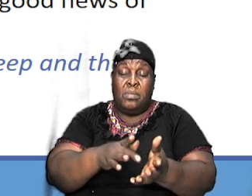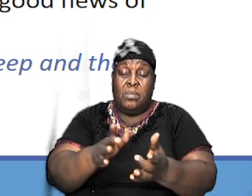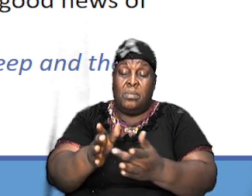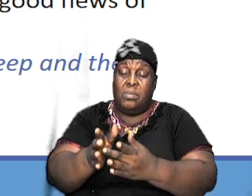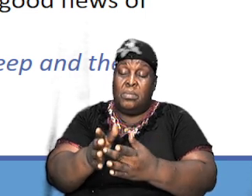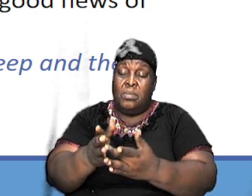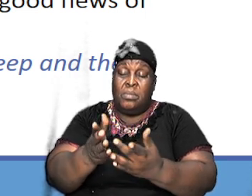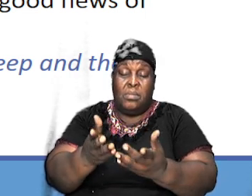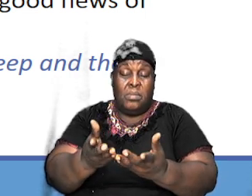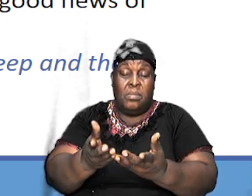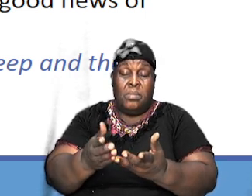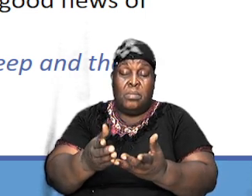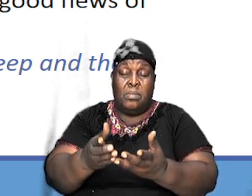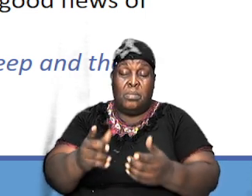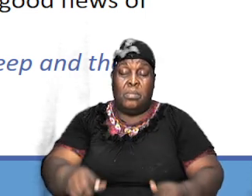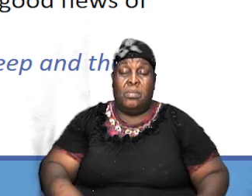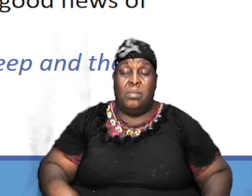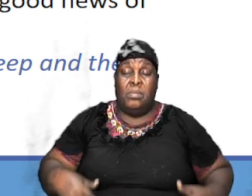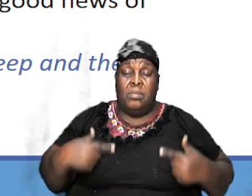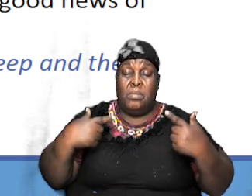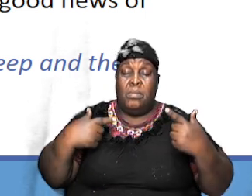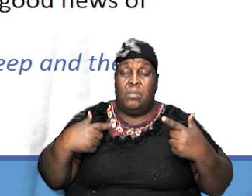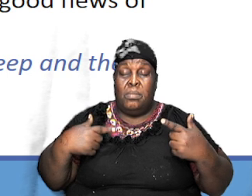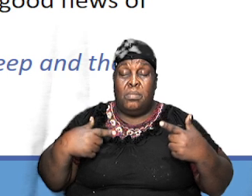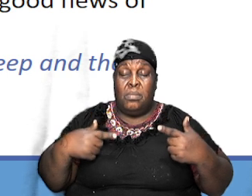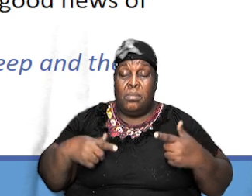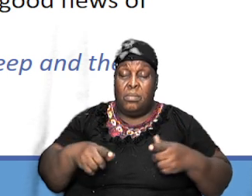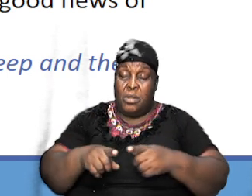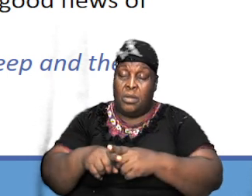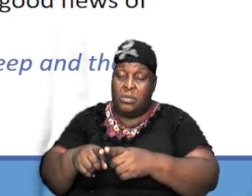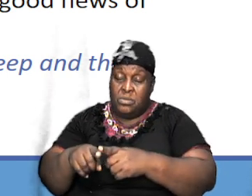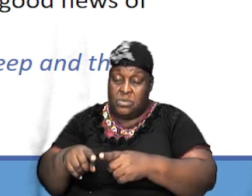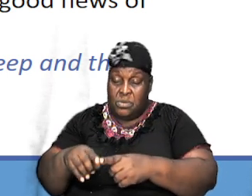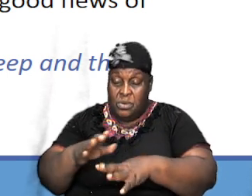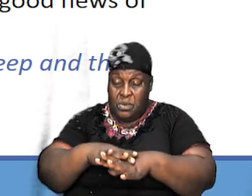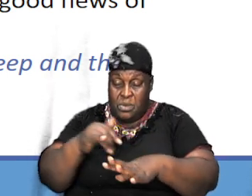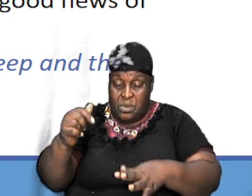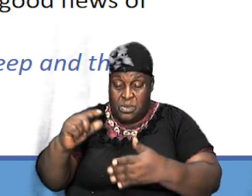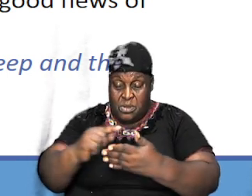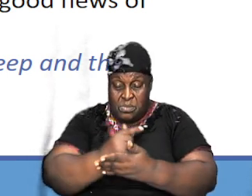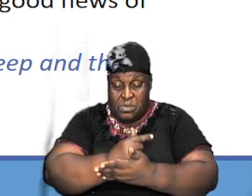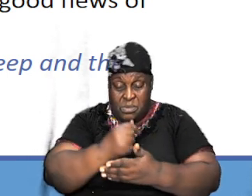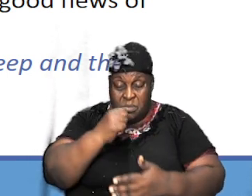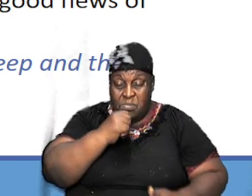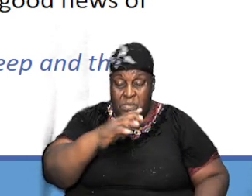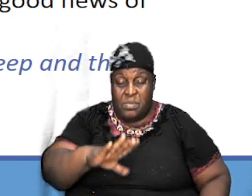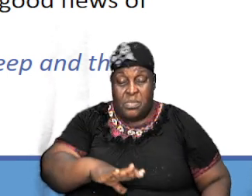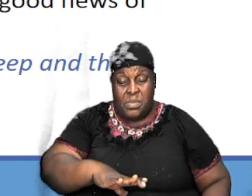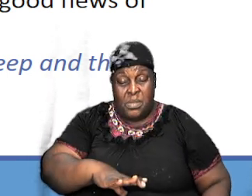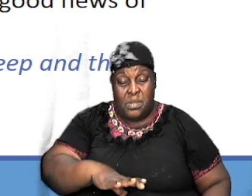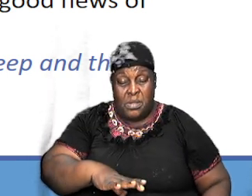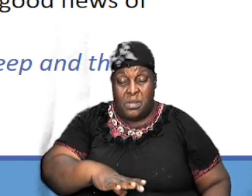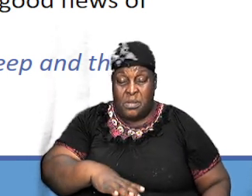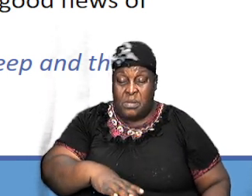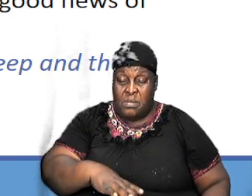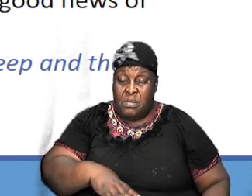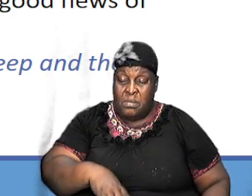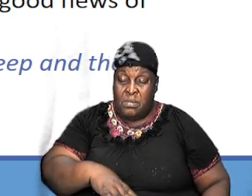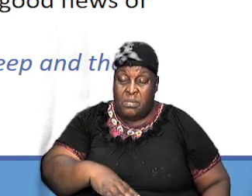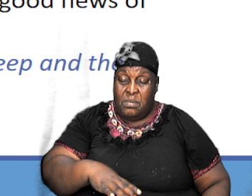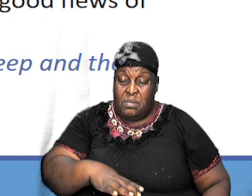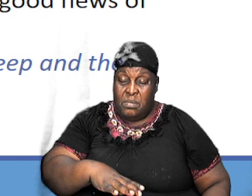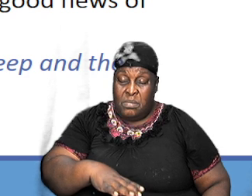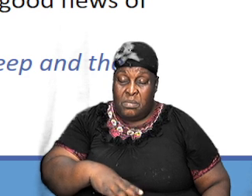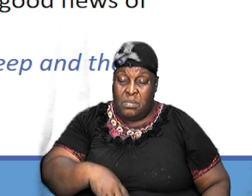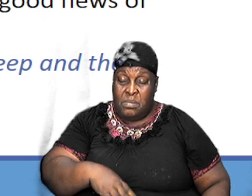So for these reasons, it is also called the gospel of women. The only book that explicitly presents the gospel